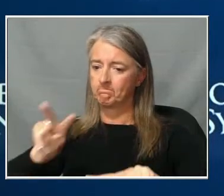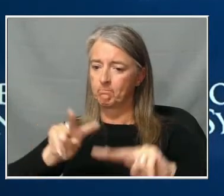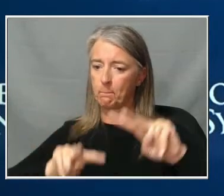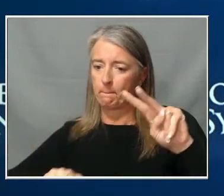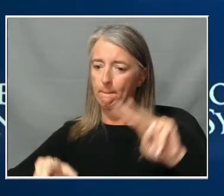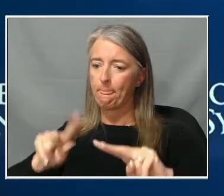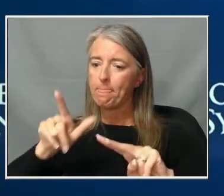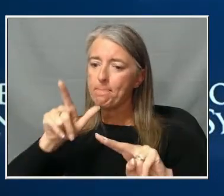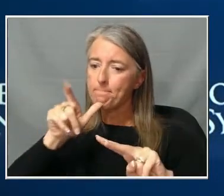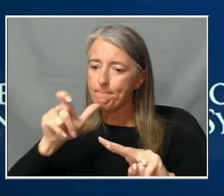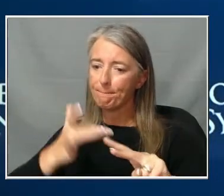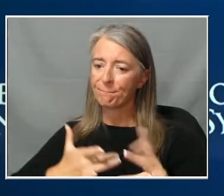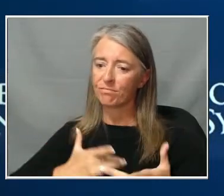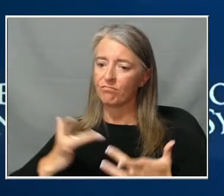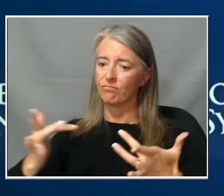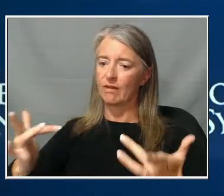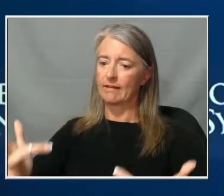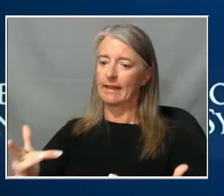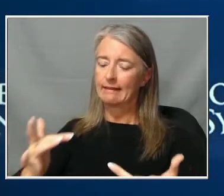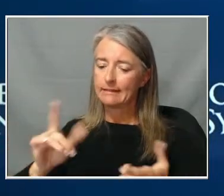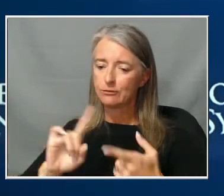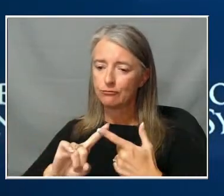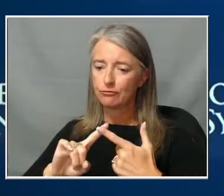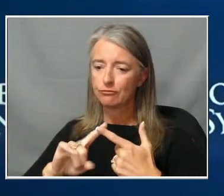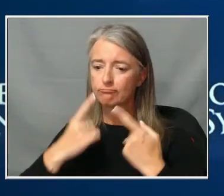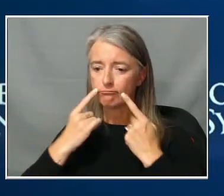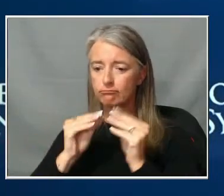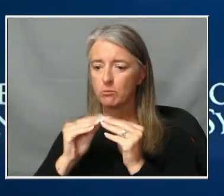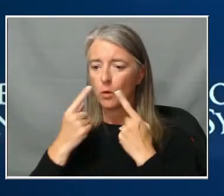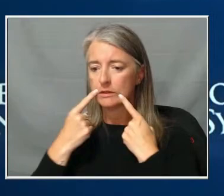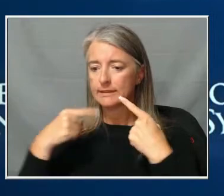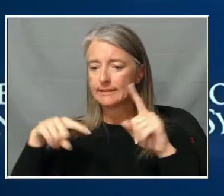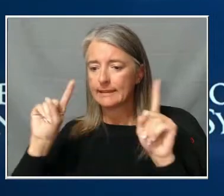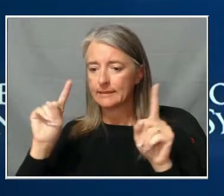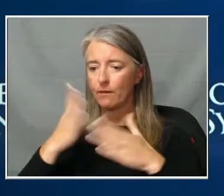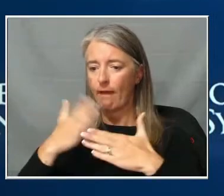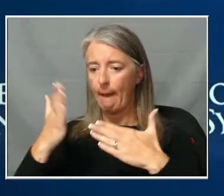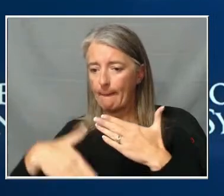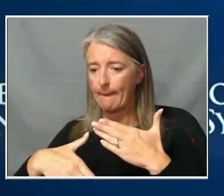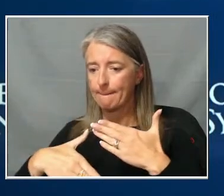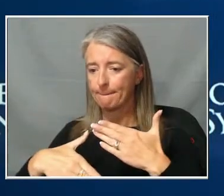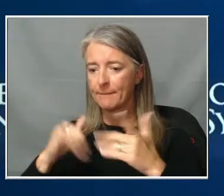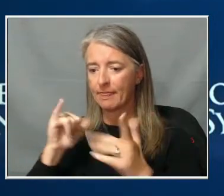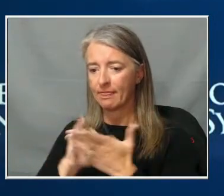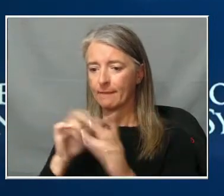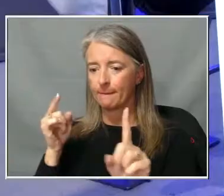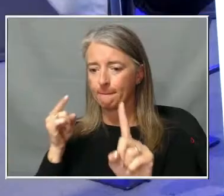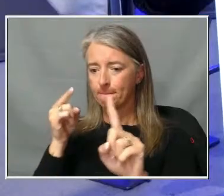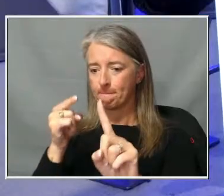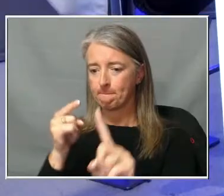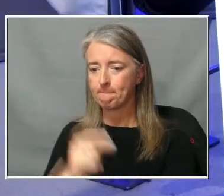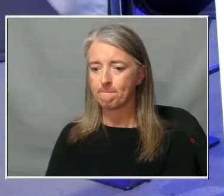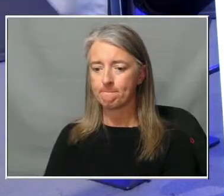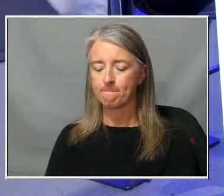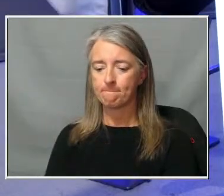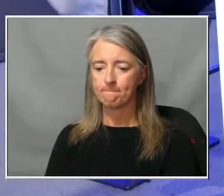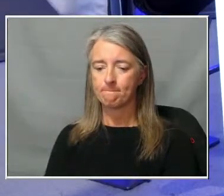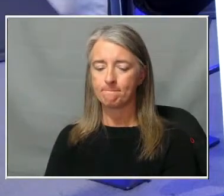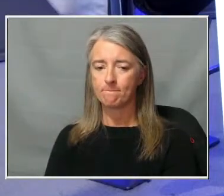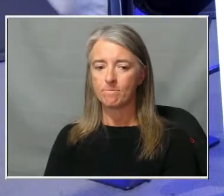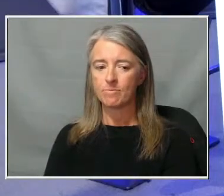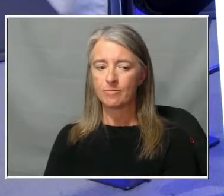is likely to have a successful outcome, and that's really where we want people to be good stewards of these